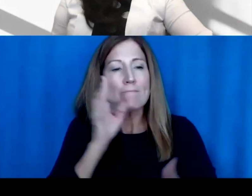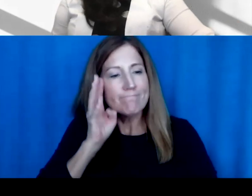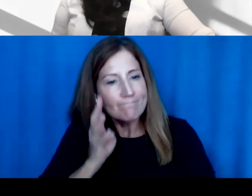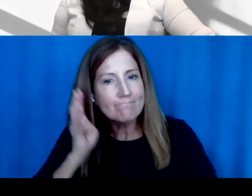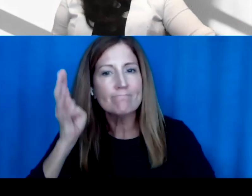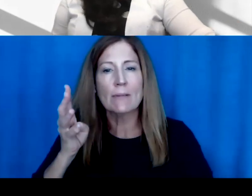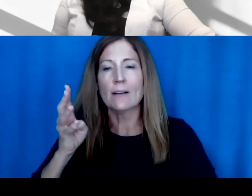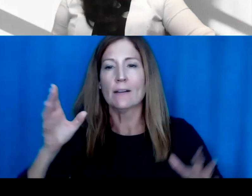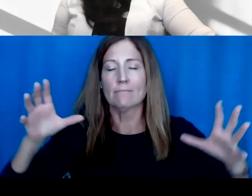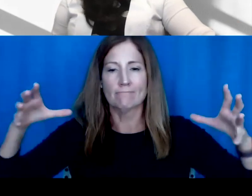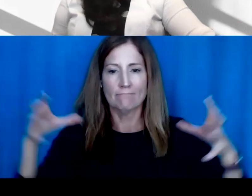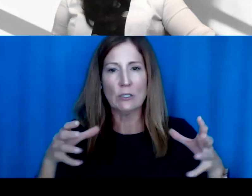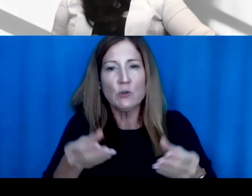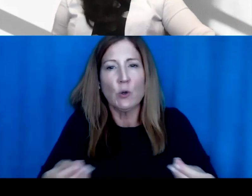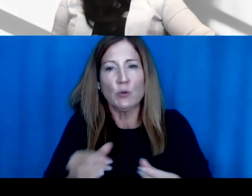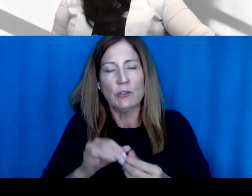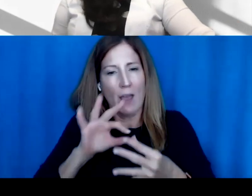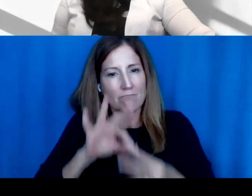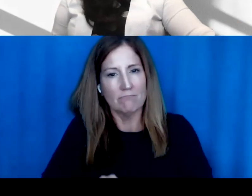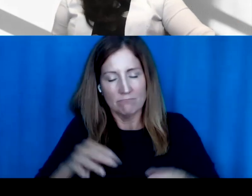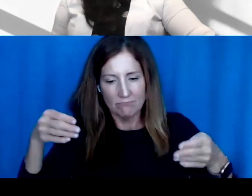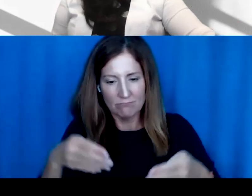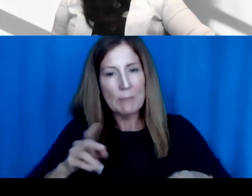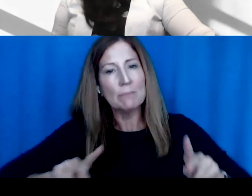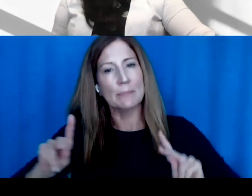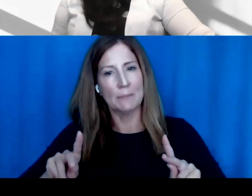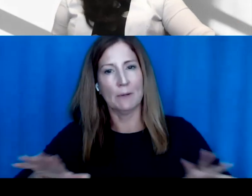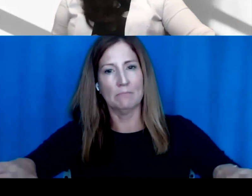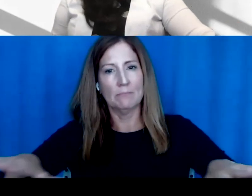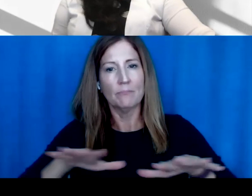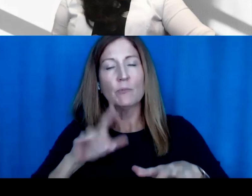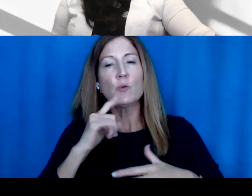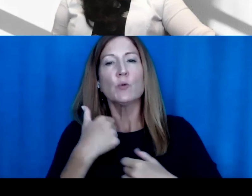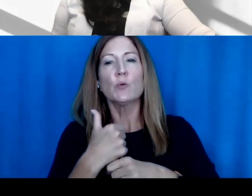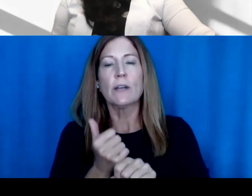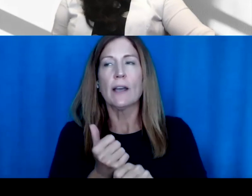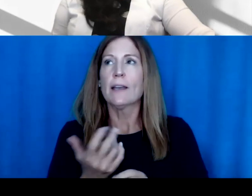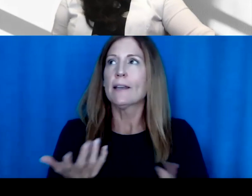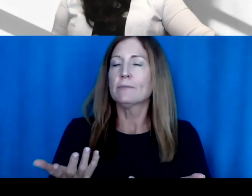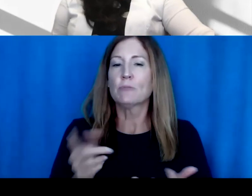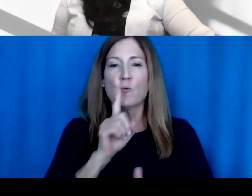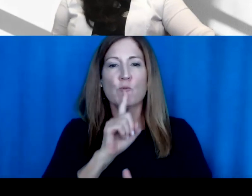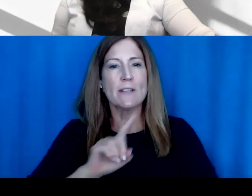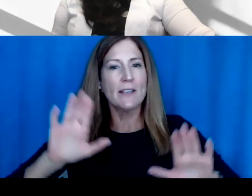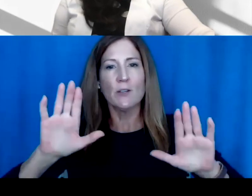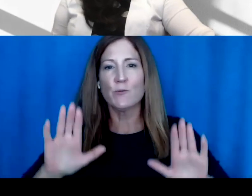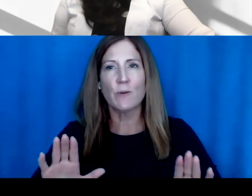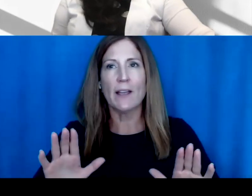people-centered solutions in order to create really great,